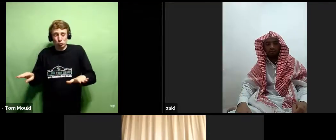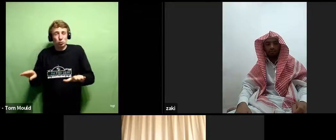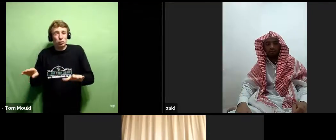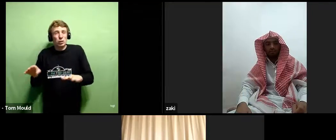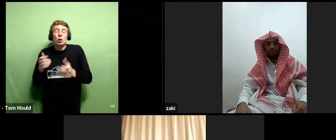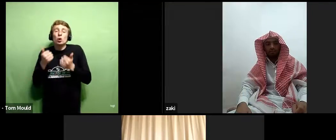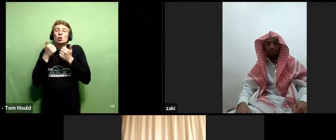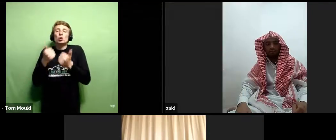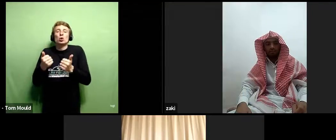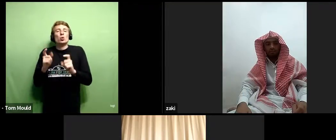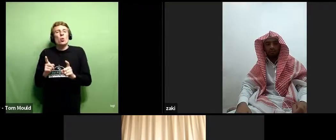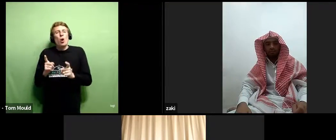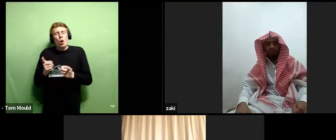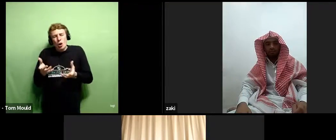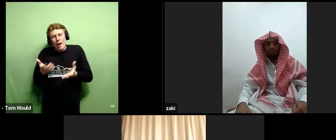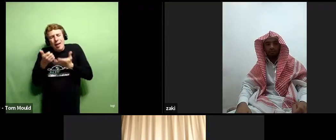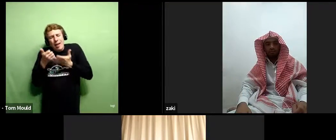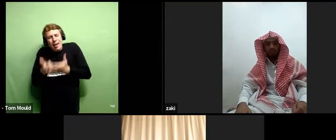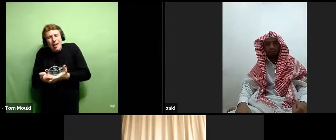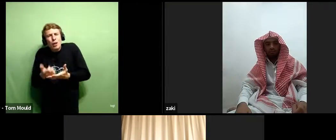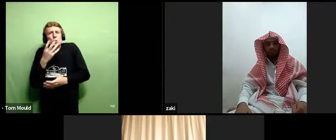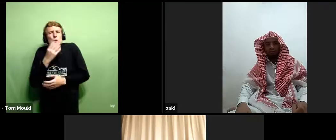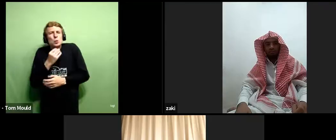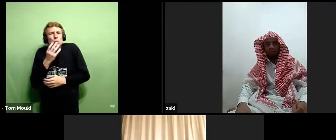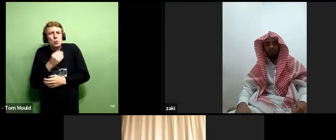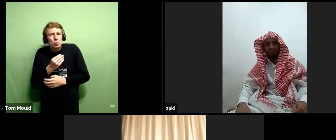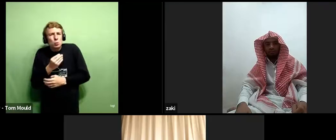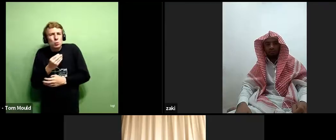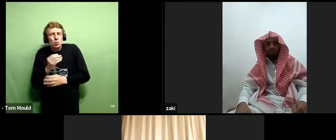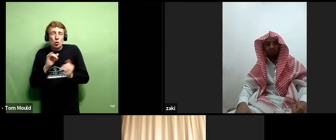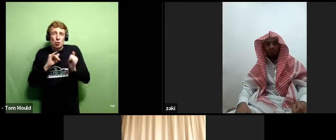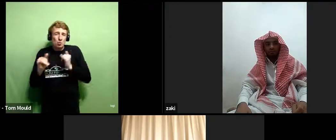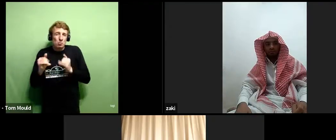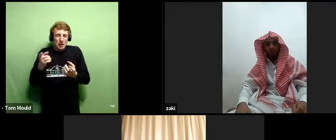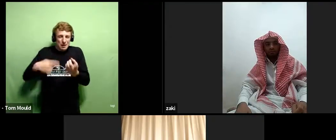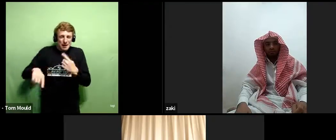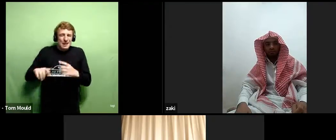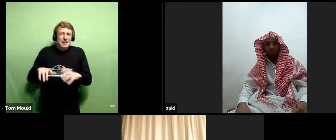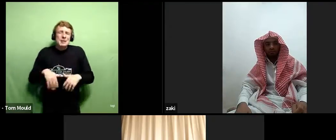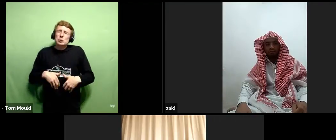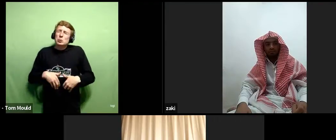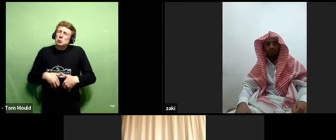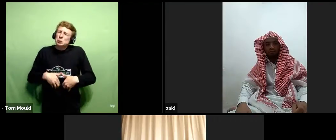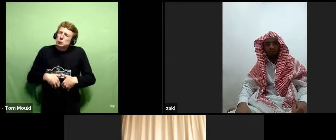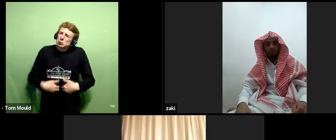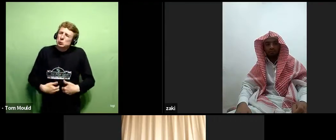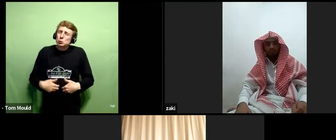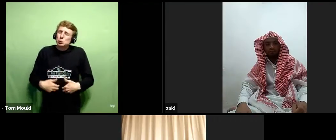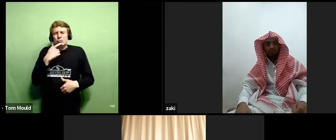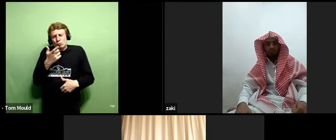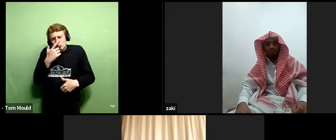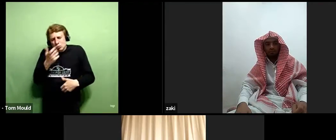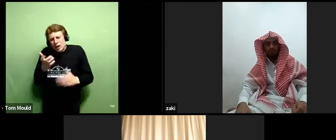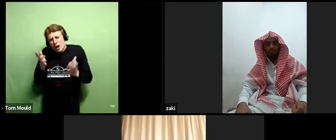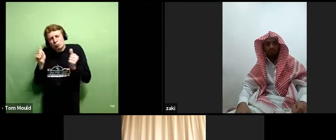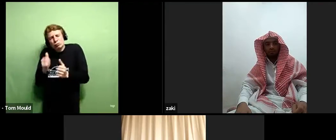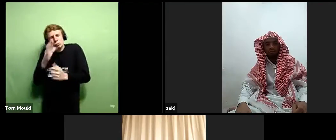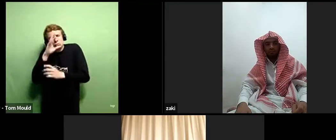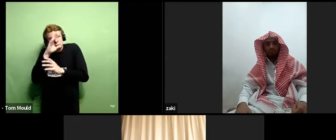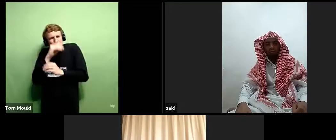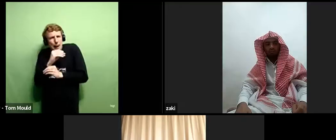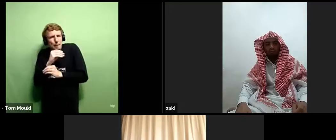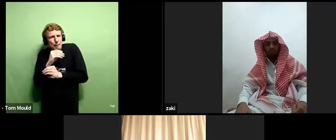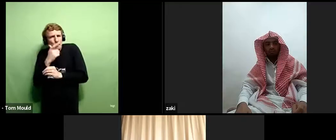hungry, even if we say to them, okay, go to sleep for a little while, so it becomes easier for them, we should do this. But we should get them used